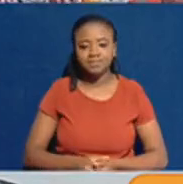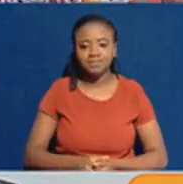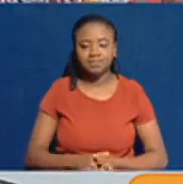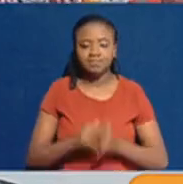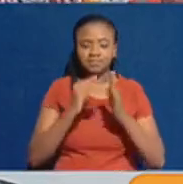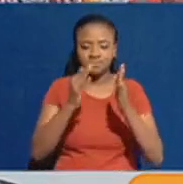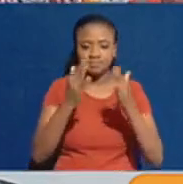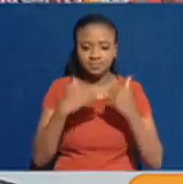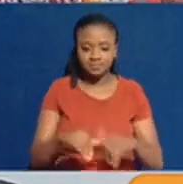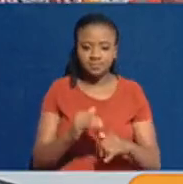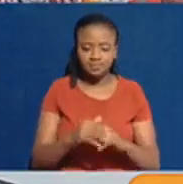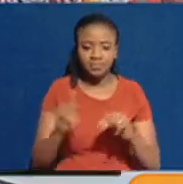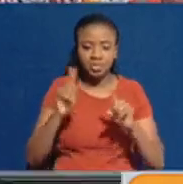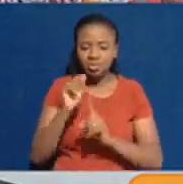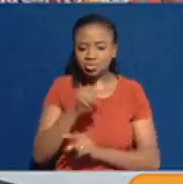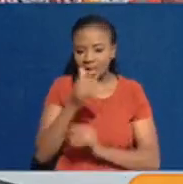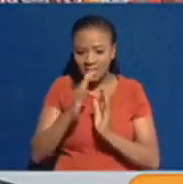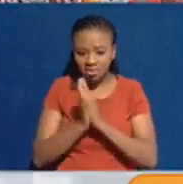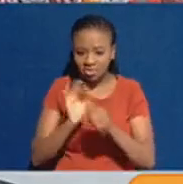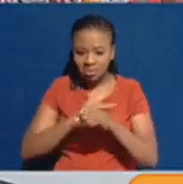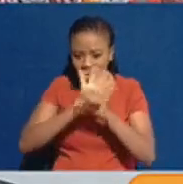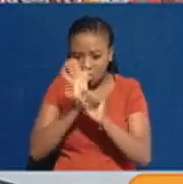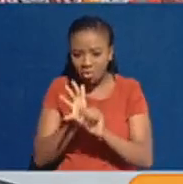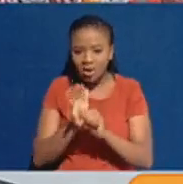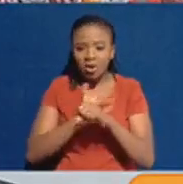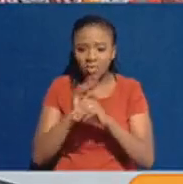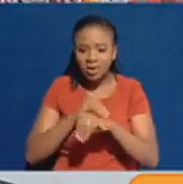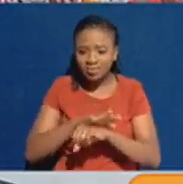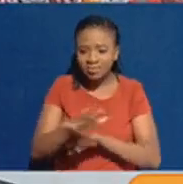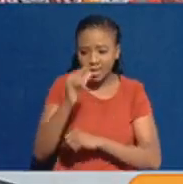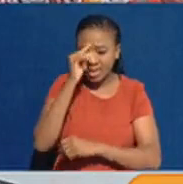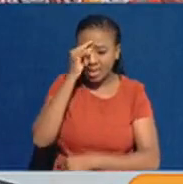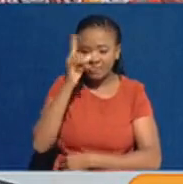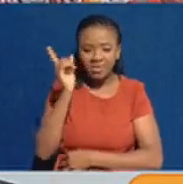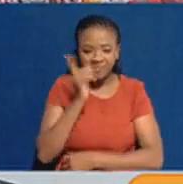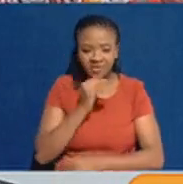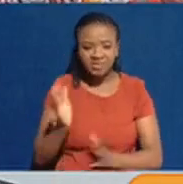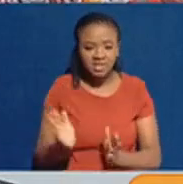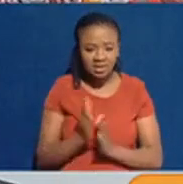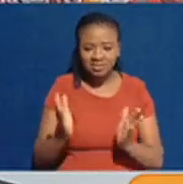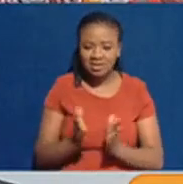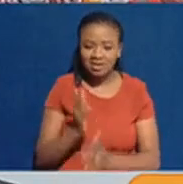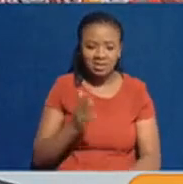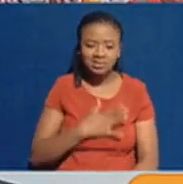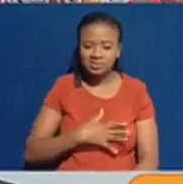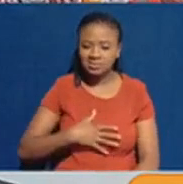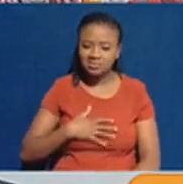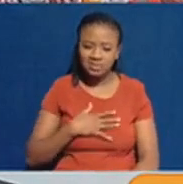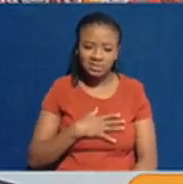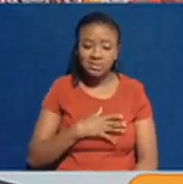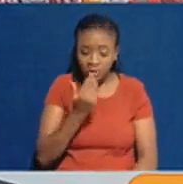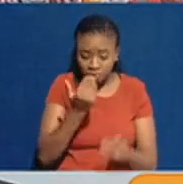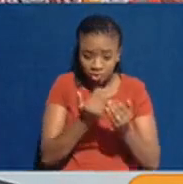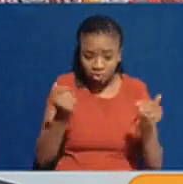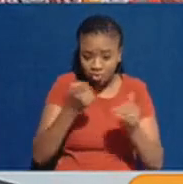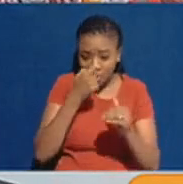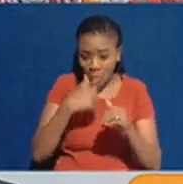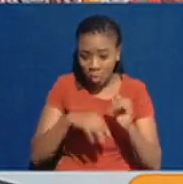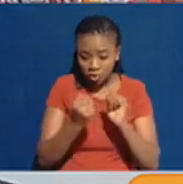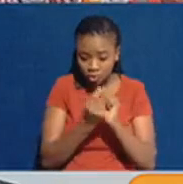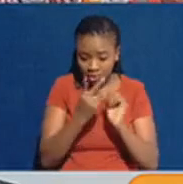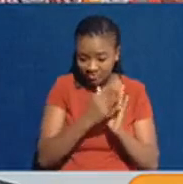All right, switching gears now and on to the COVID-19 pandemic. The government has been urged to emphasize on the vaccination of children between the